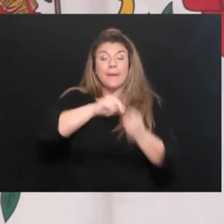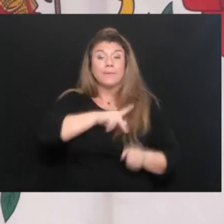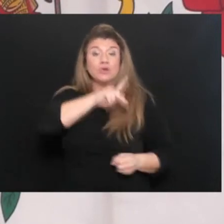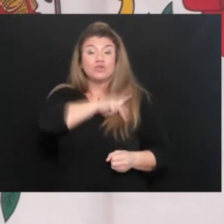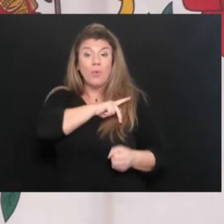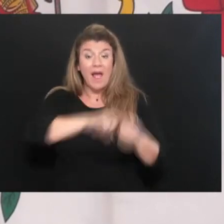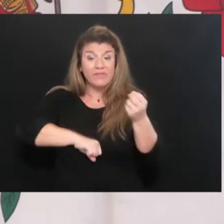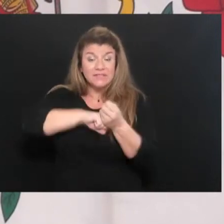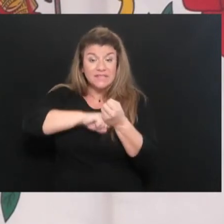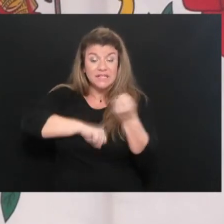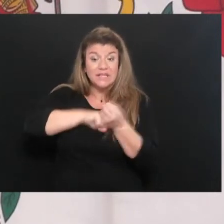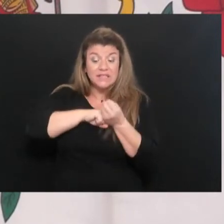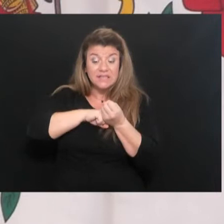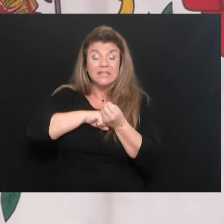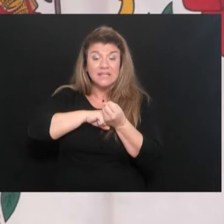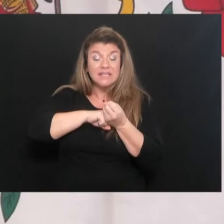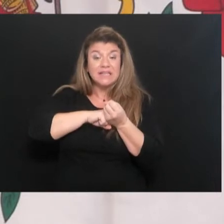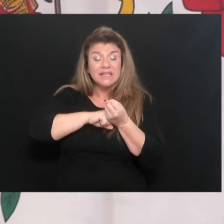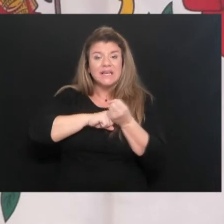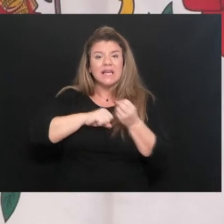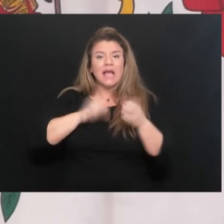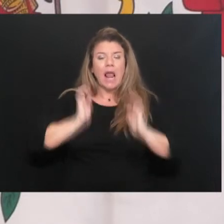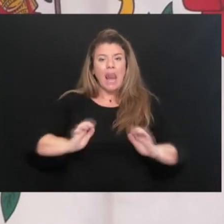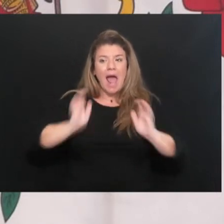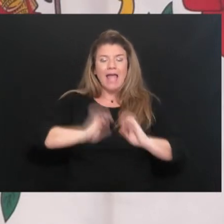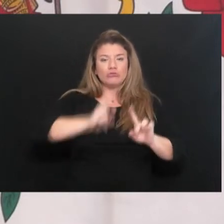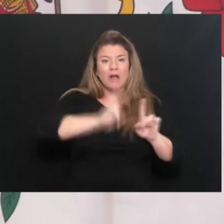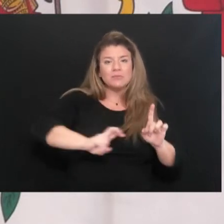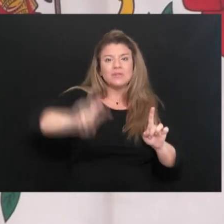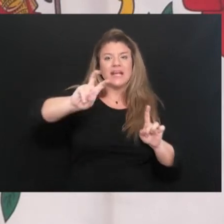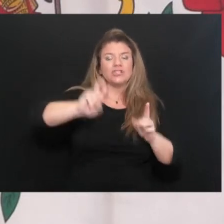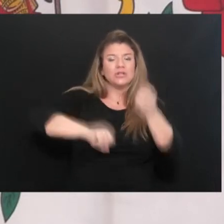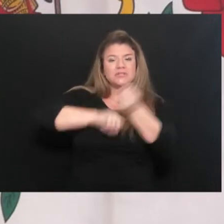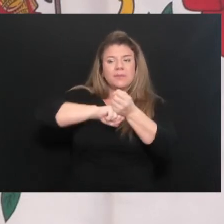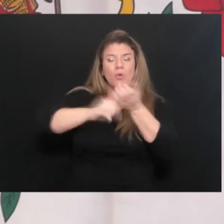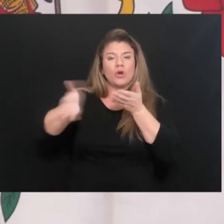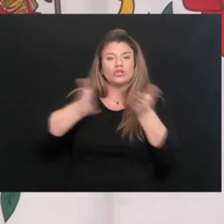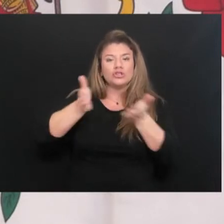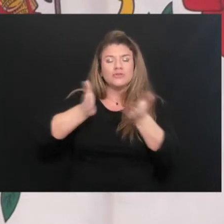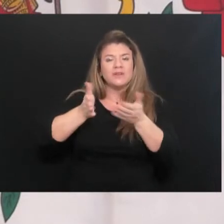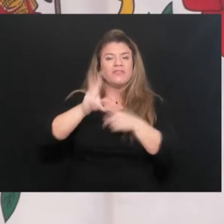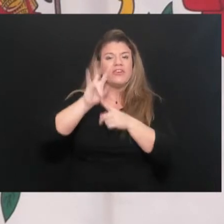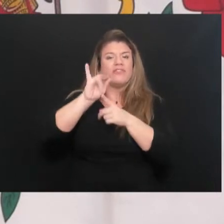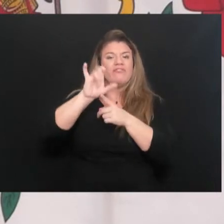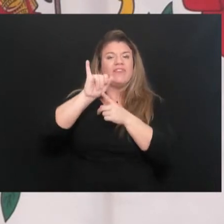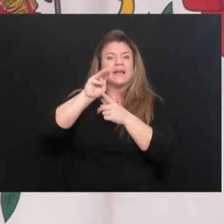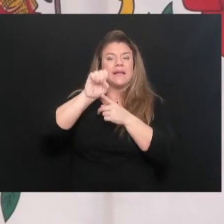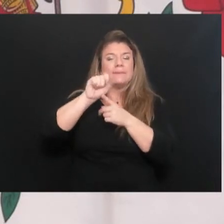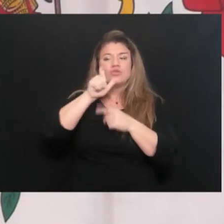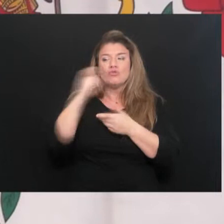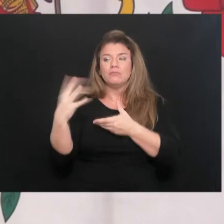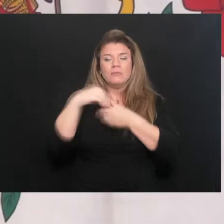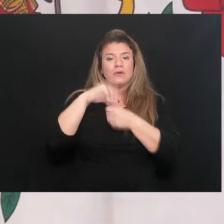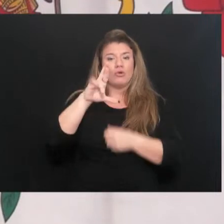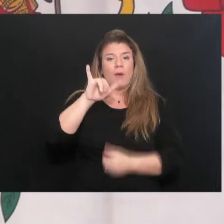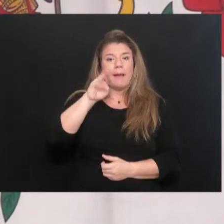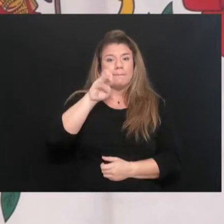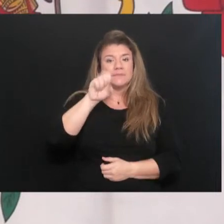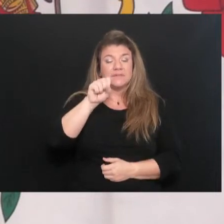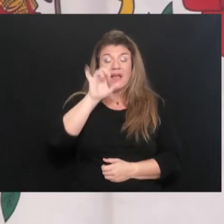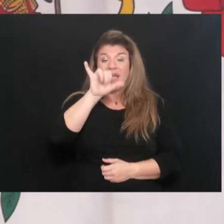advocacy, client transportation and support services to victims of crimes, and which